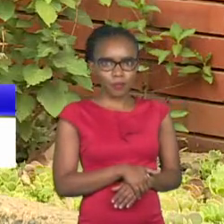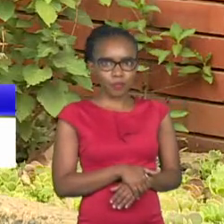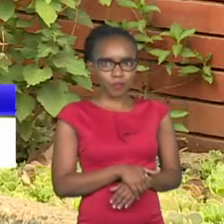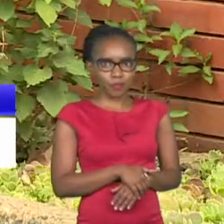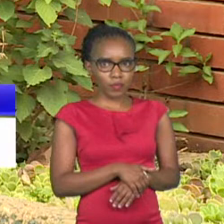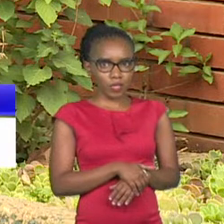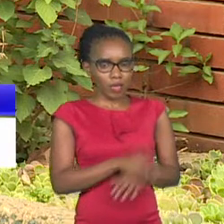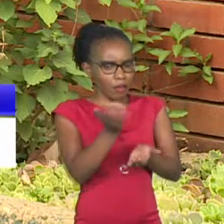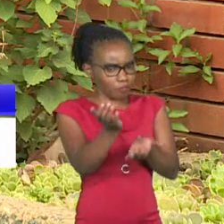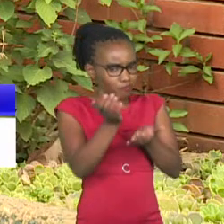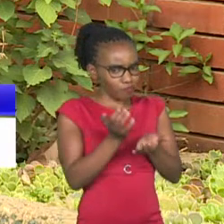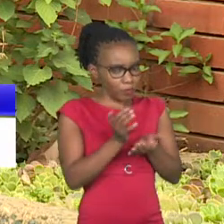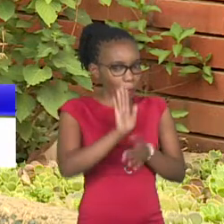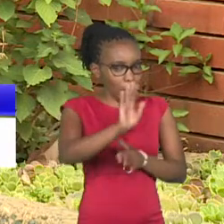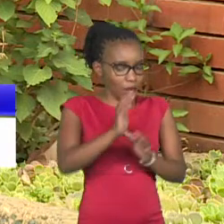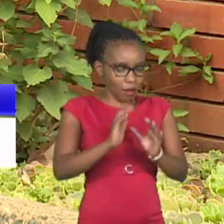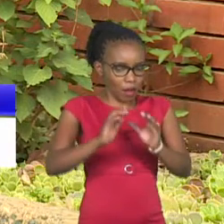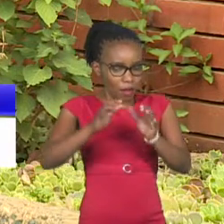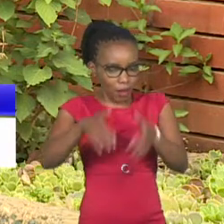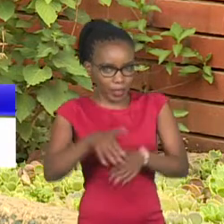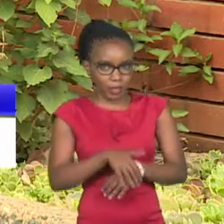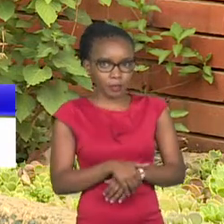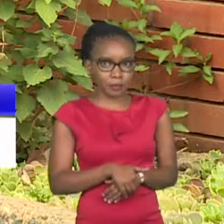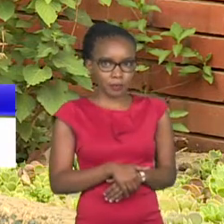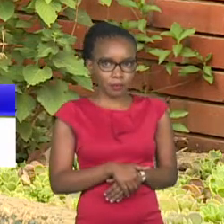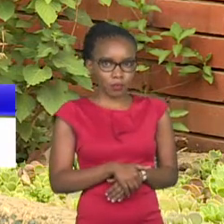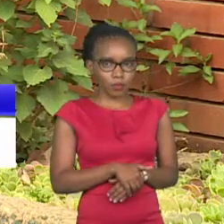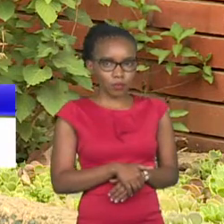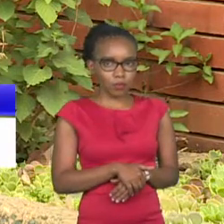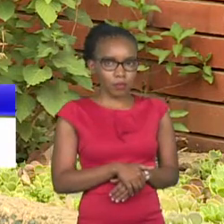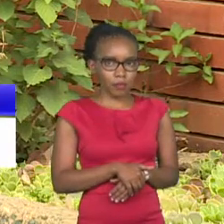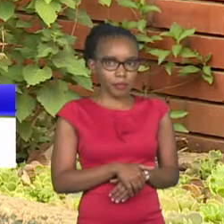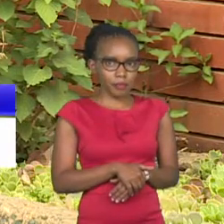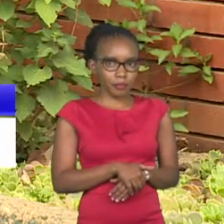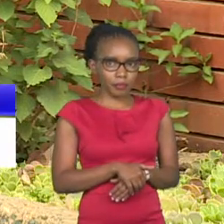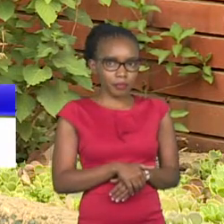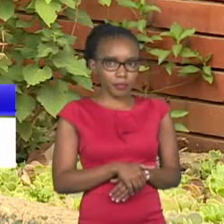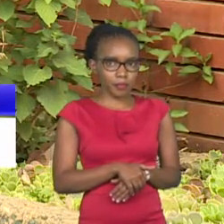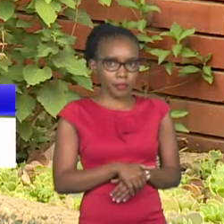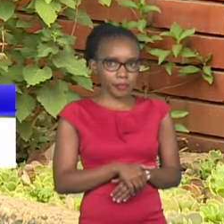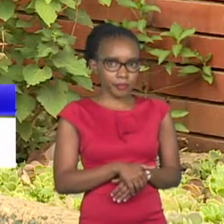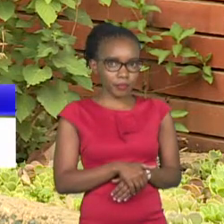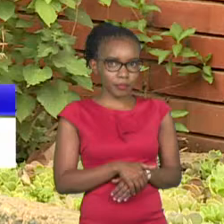maybe requirement that your company has to undertake is